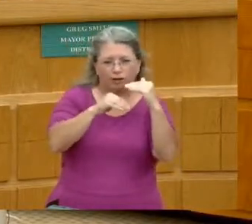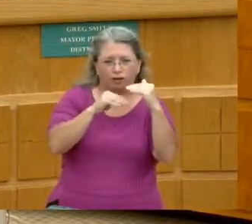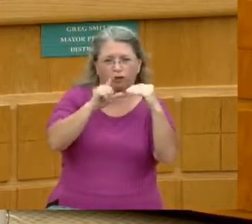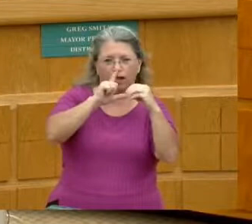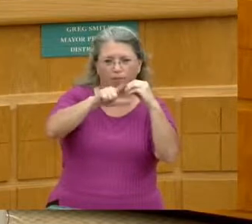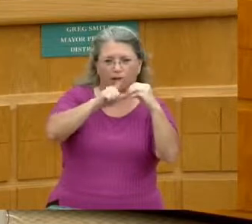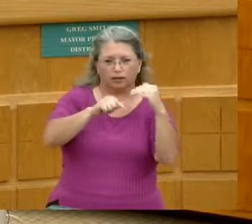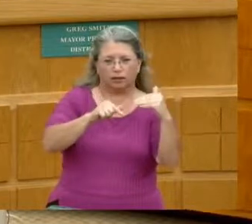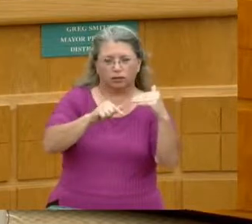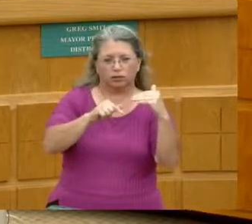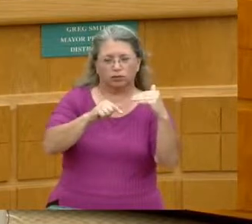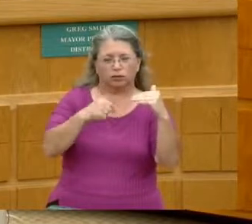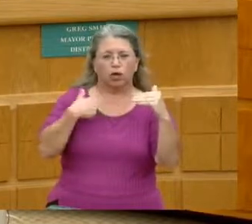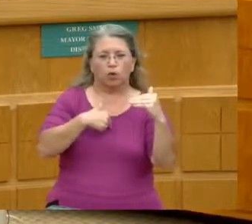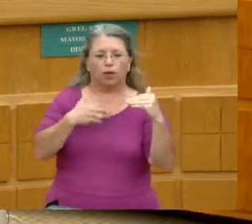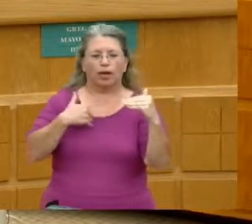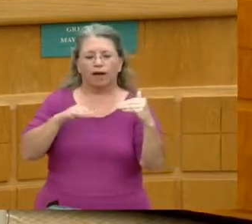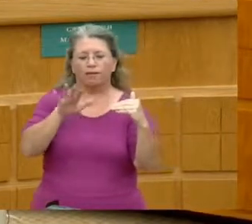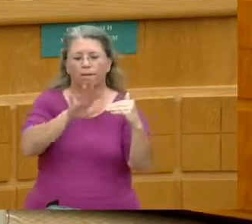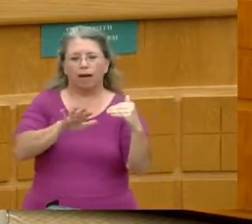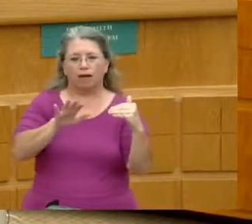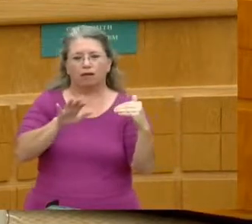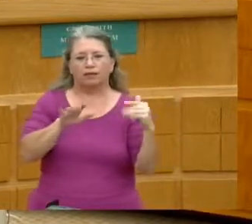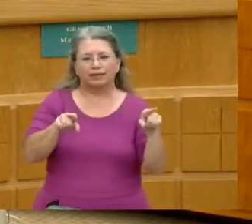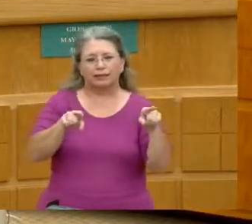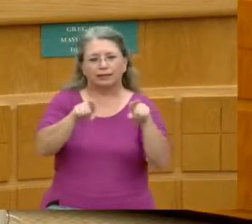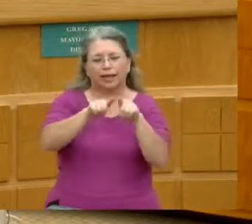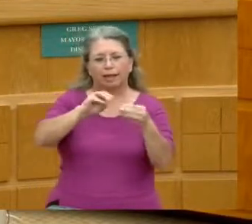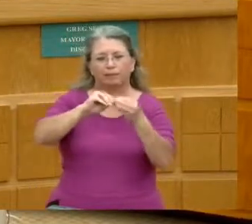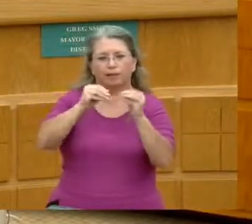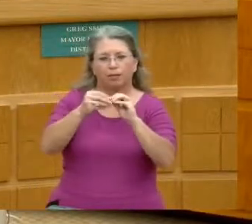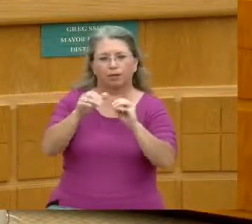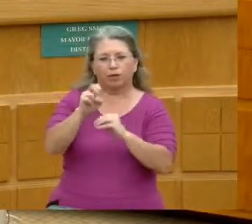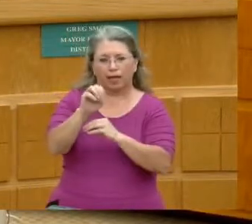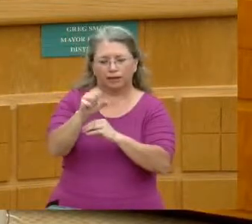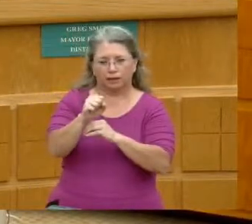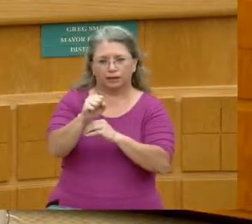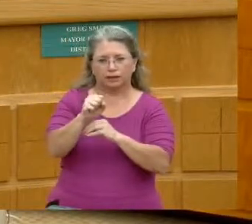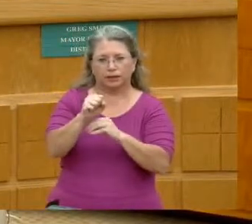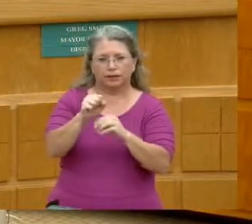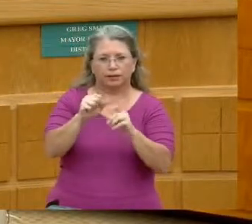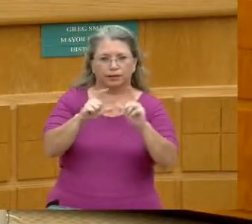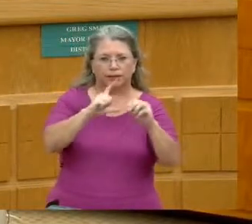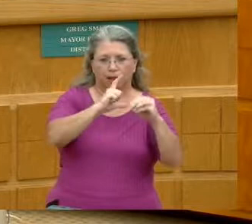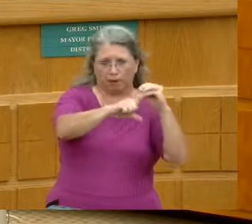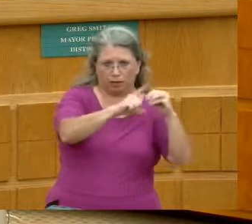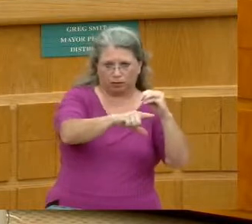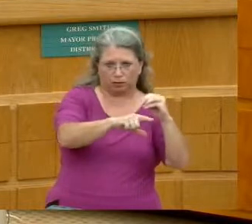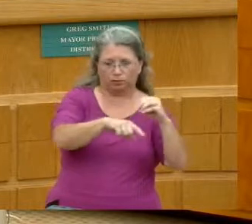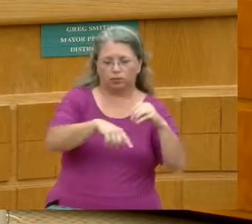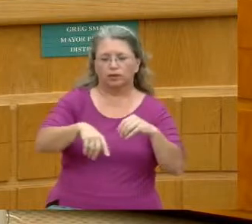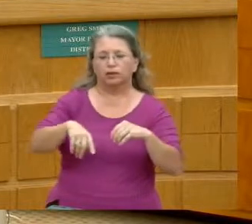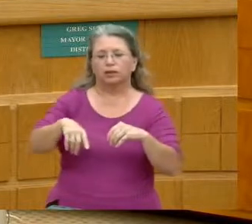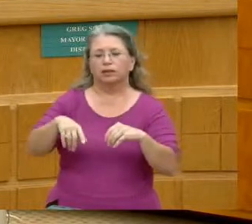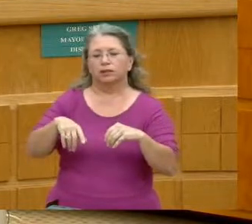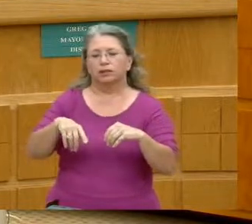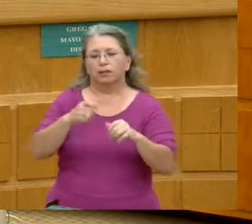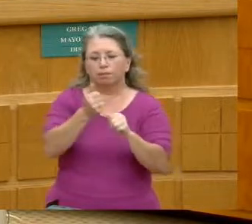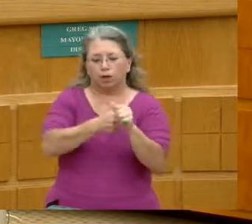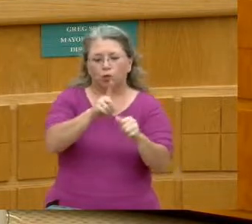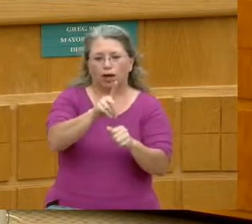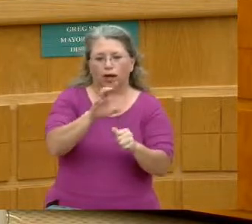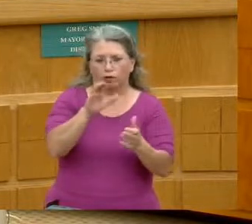cases per 100,000 individuals in almost the whole course of the pandemic thus